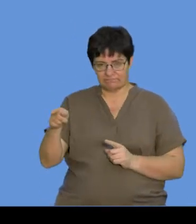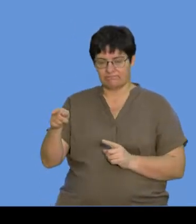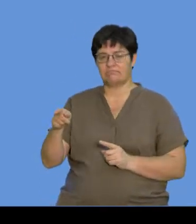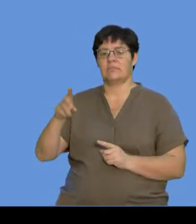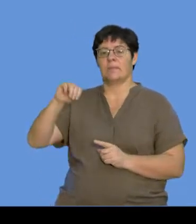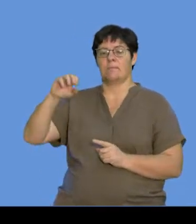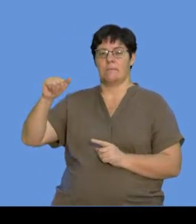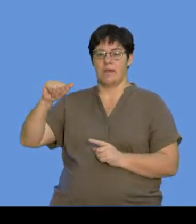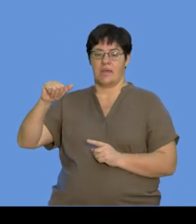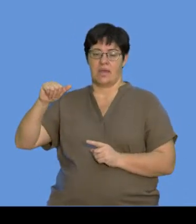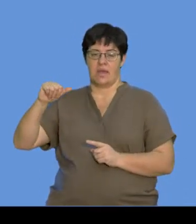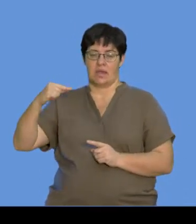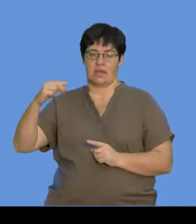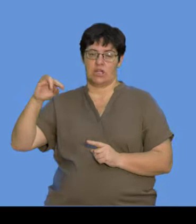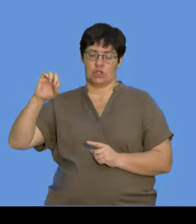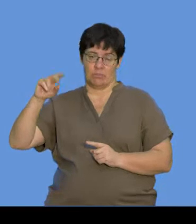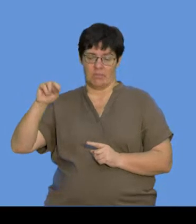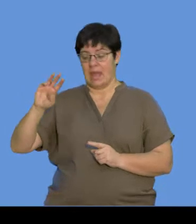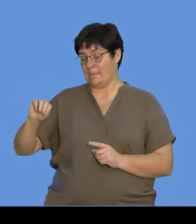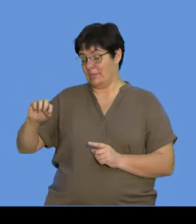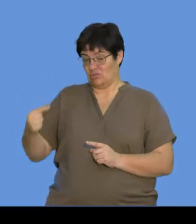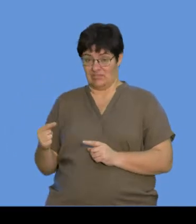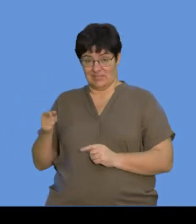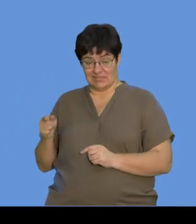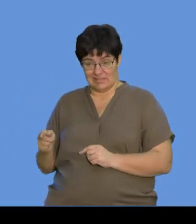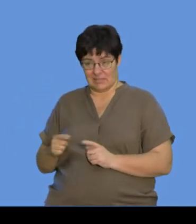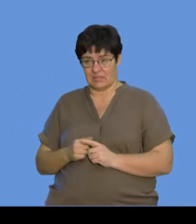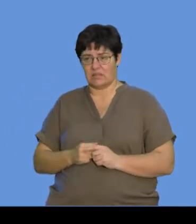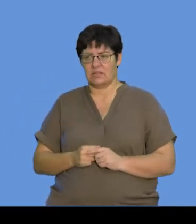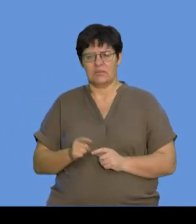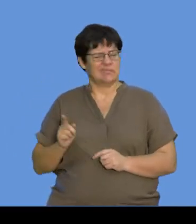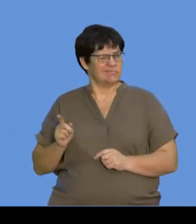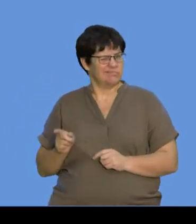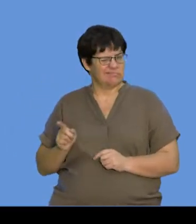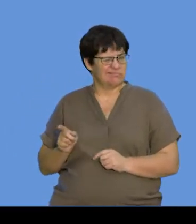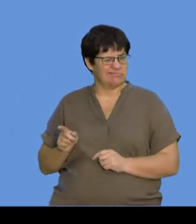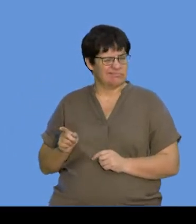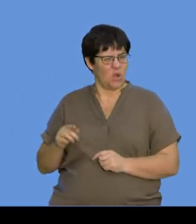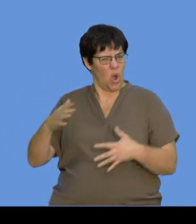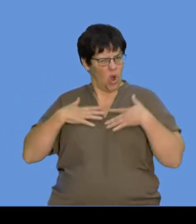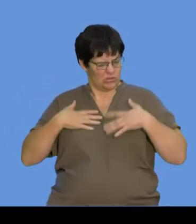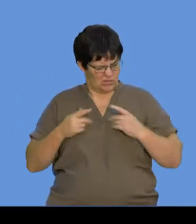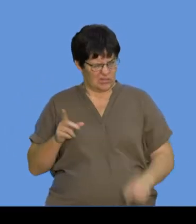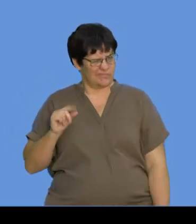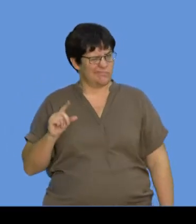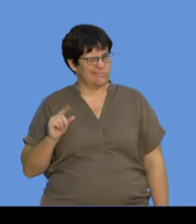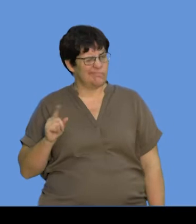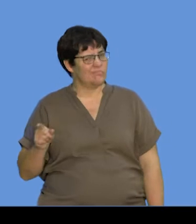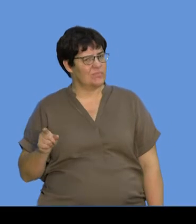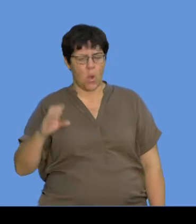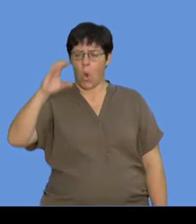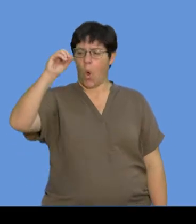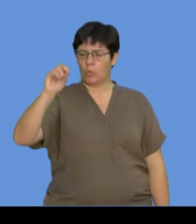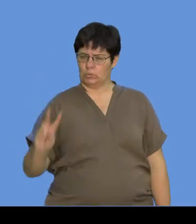about magnesium as an element, okay? But there's something interesting with oxygen, okay?